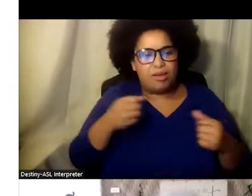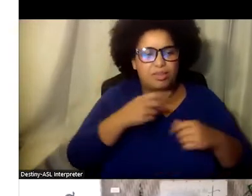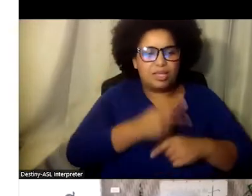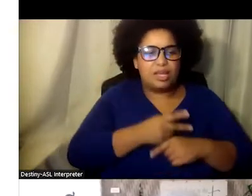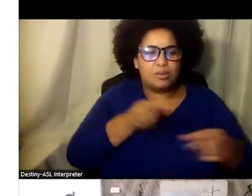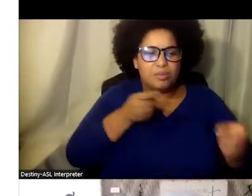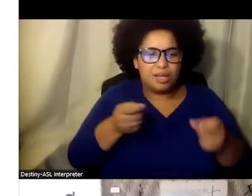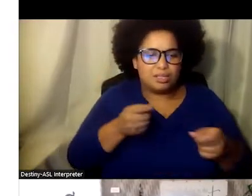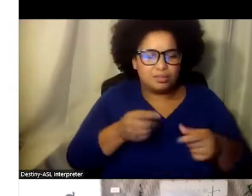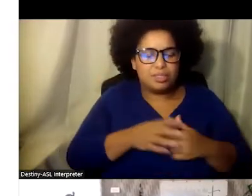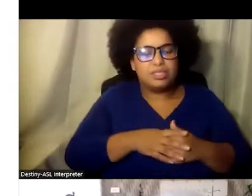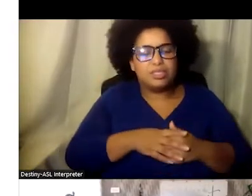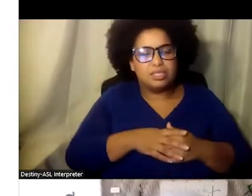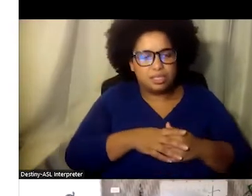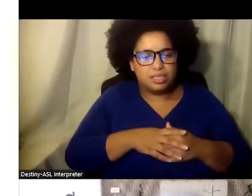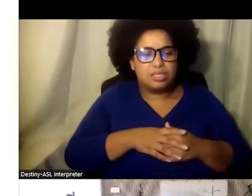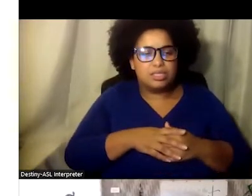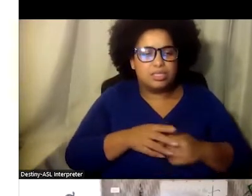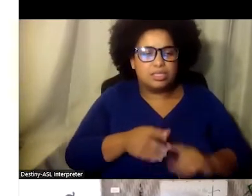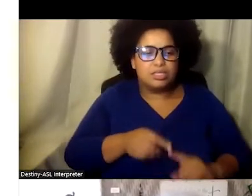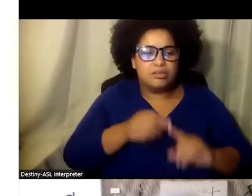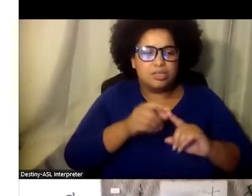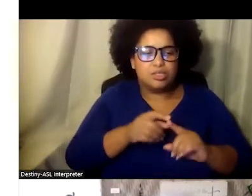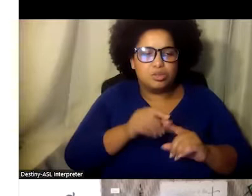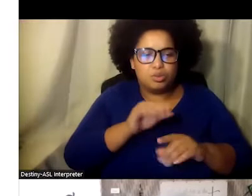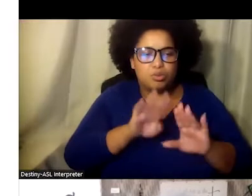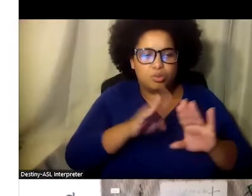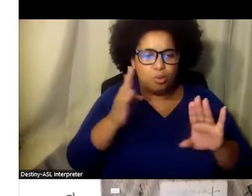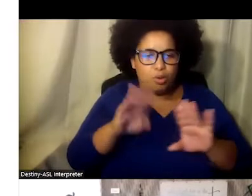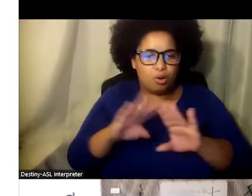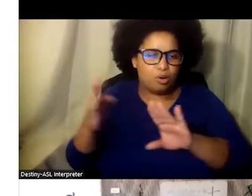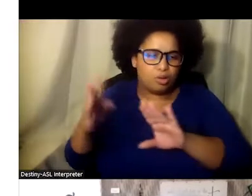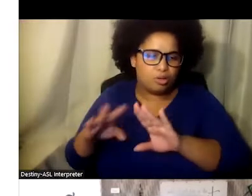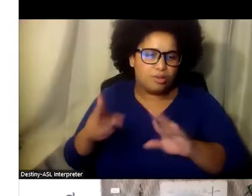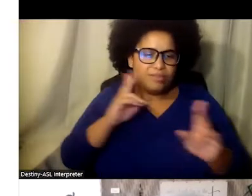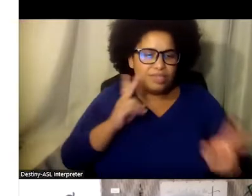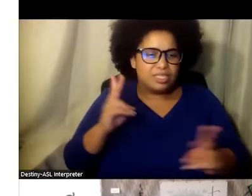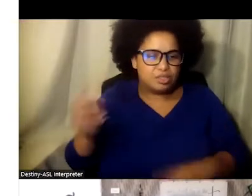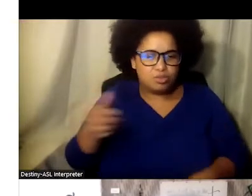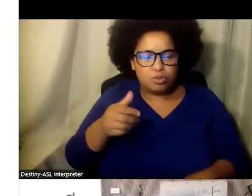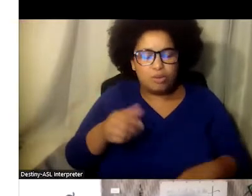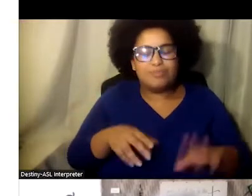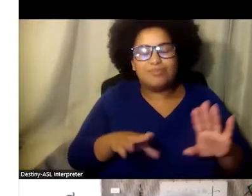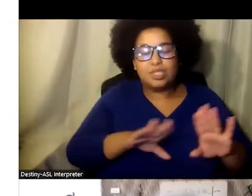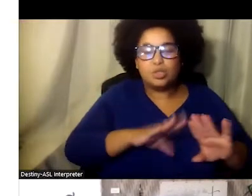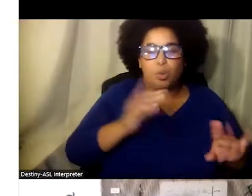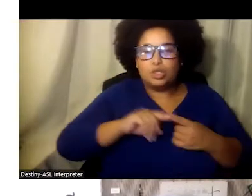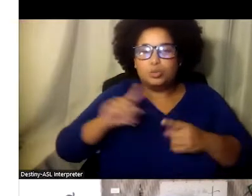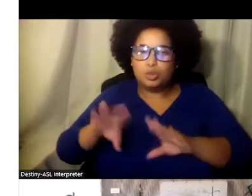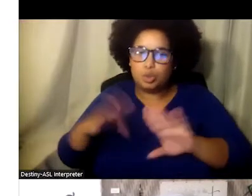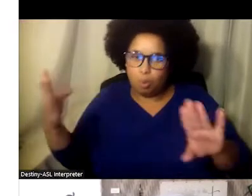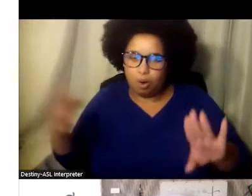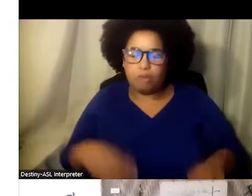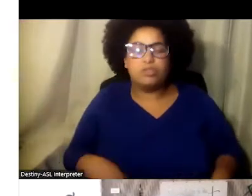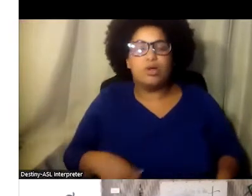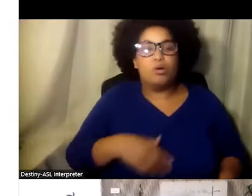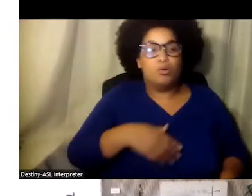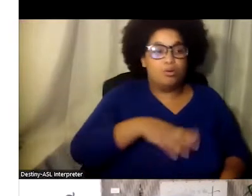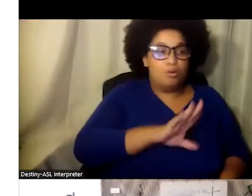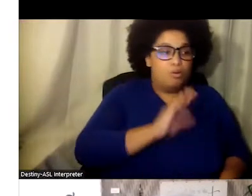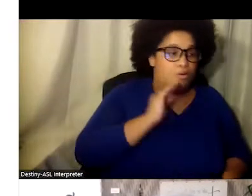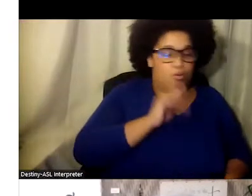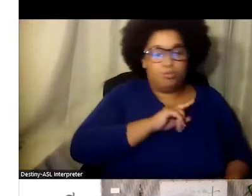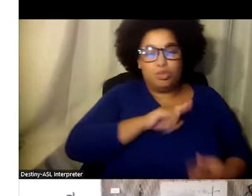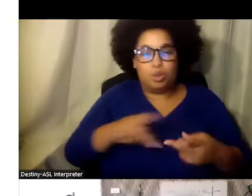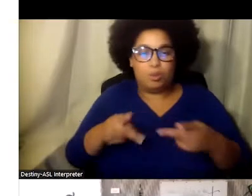program, a specialized door-through-door transportation program, and a bunch of advocacy and policy work with that. Caregiver